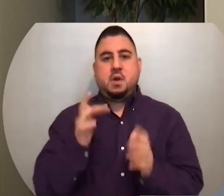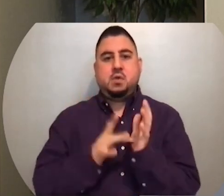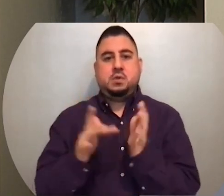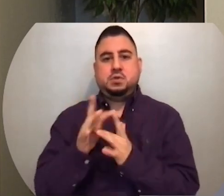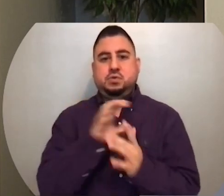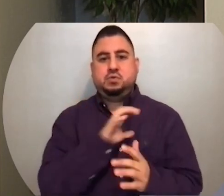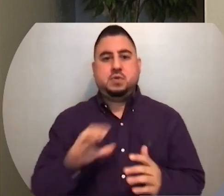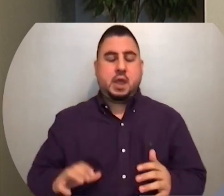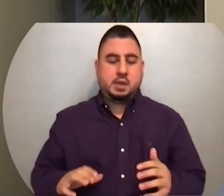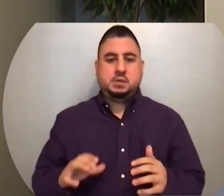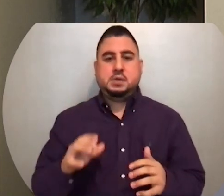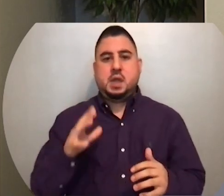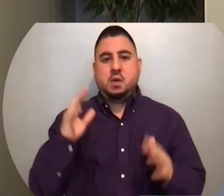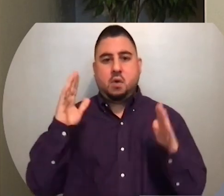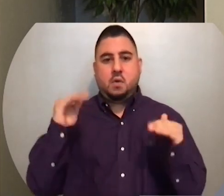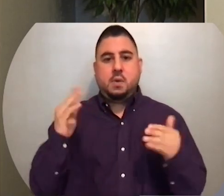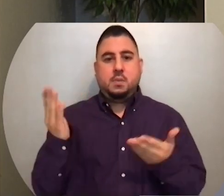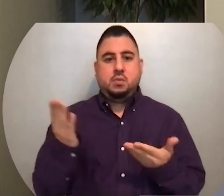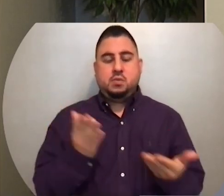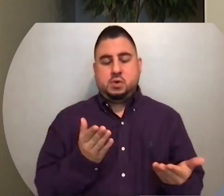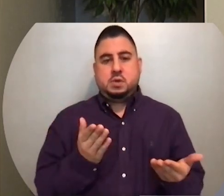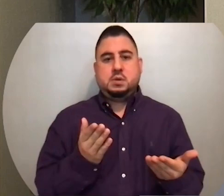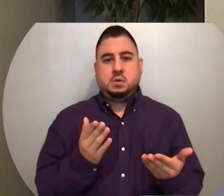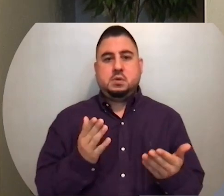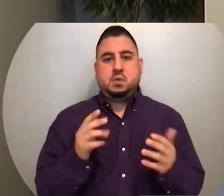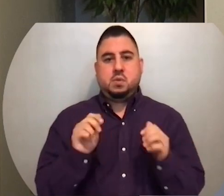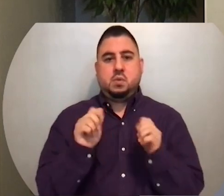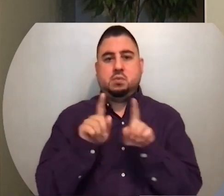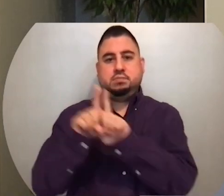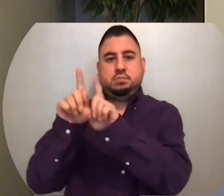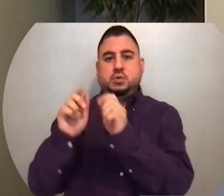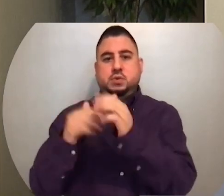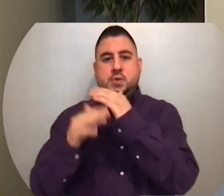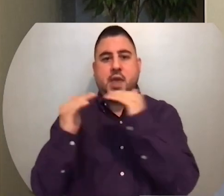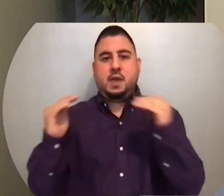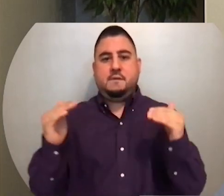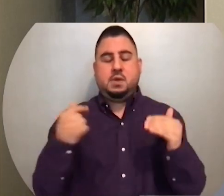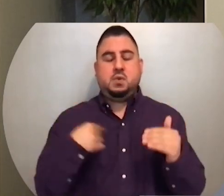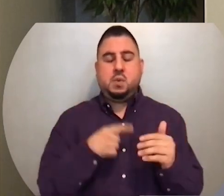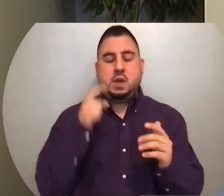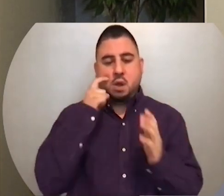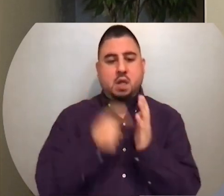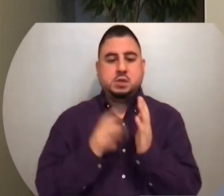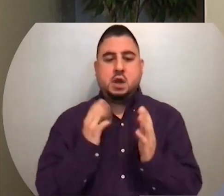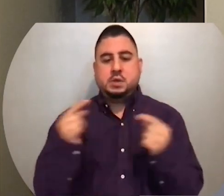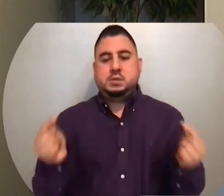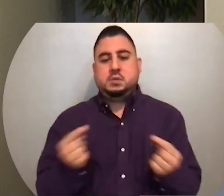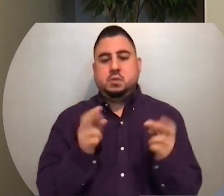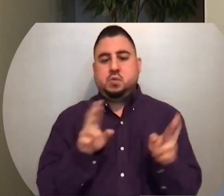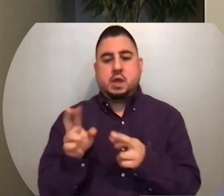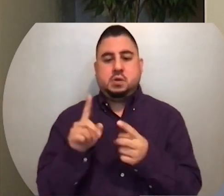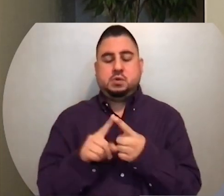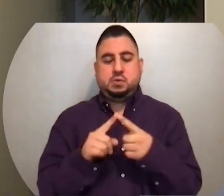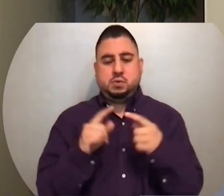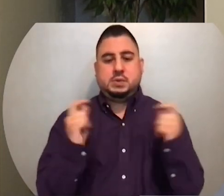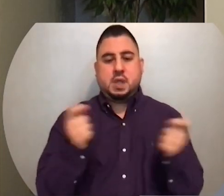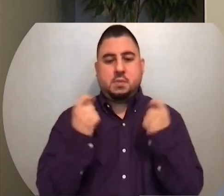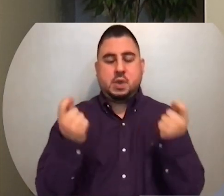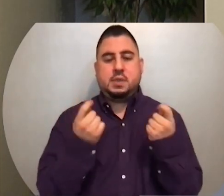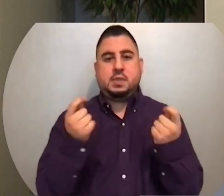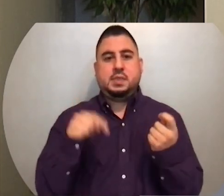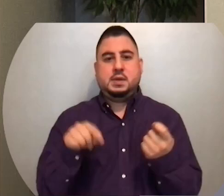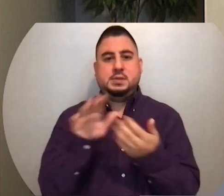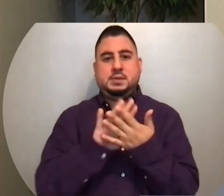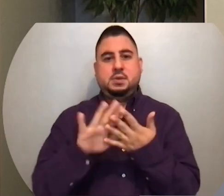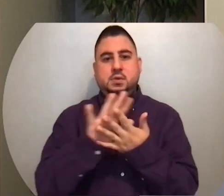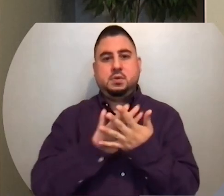Christ and hopefully go with him to heaven. And so let us acknowledge our sins and so prepare ourselves to celebrate these